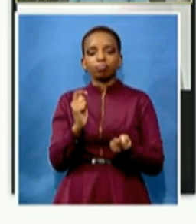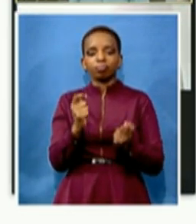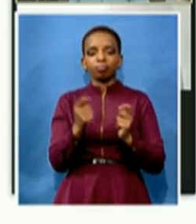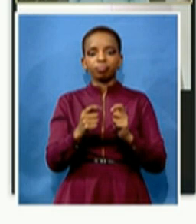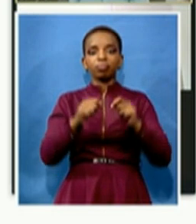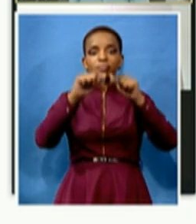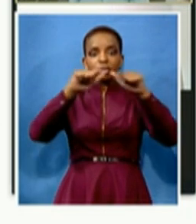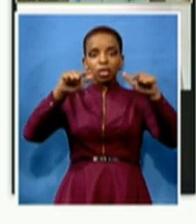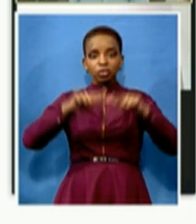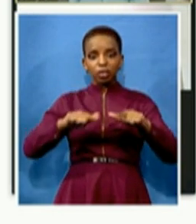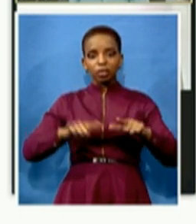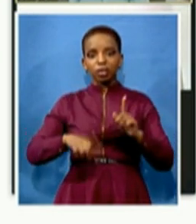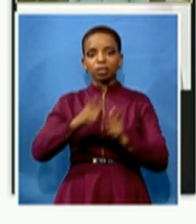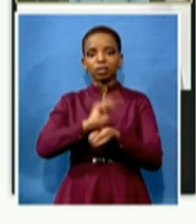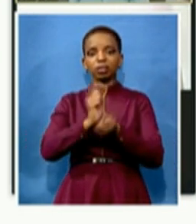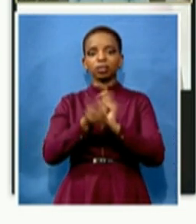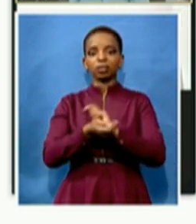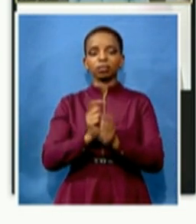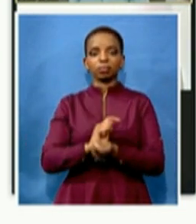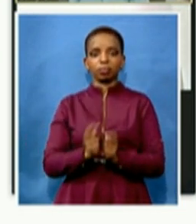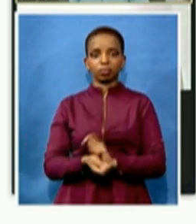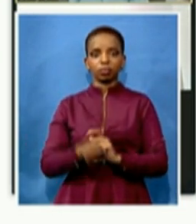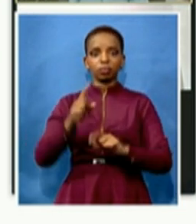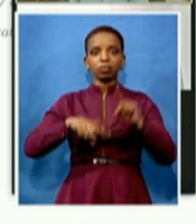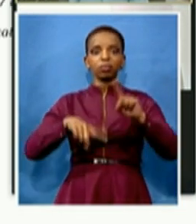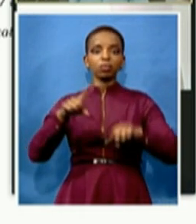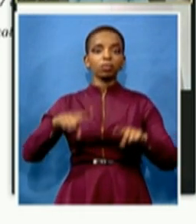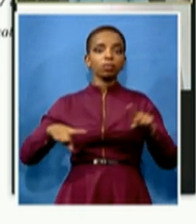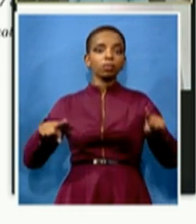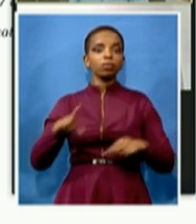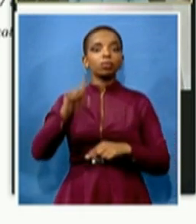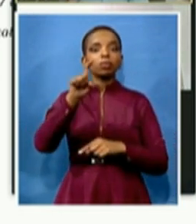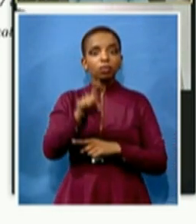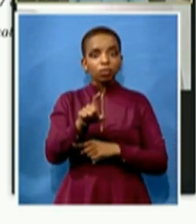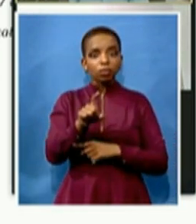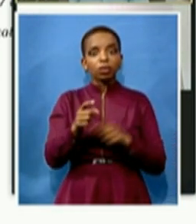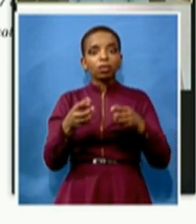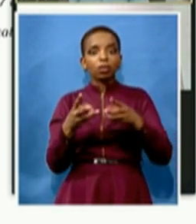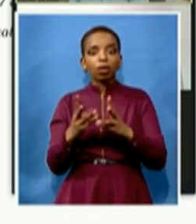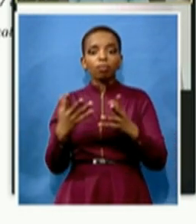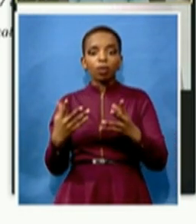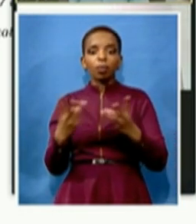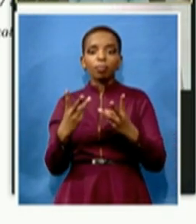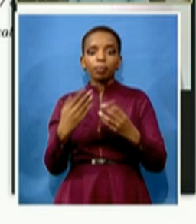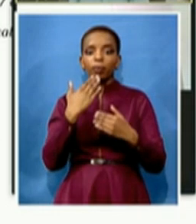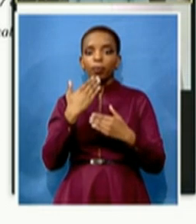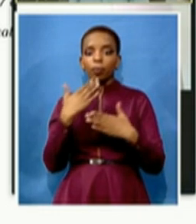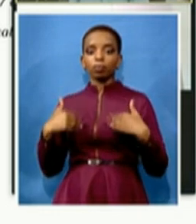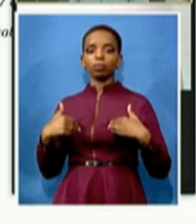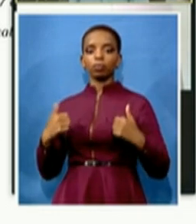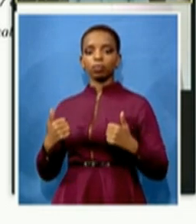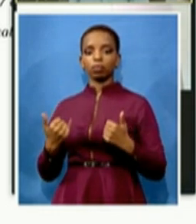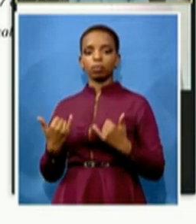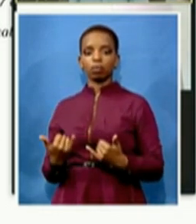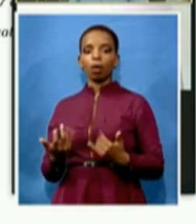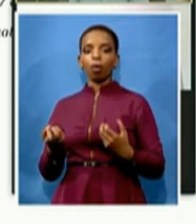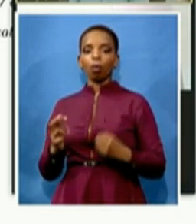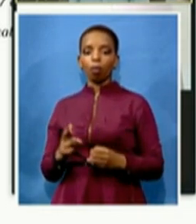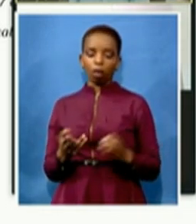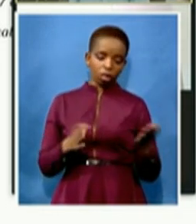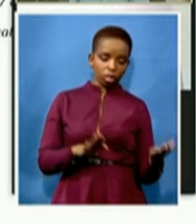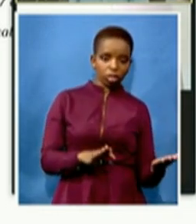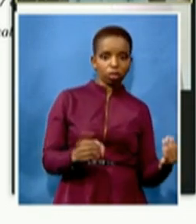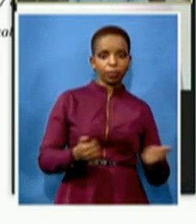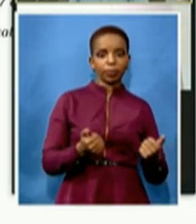through the model either recovered or dead. I won't go through exhaustively the assumptions. If you